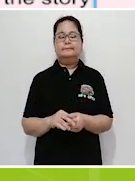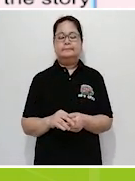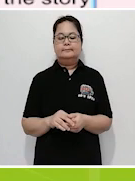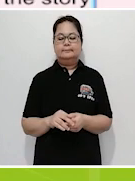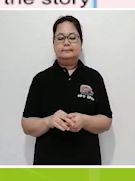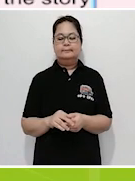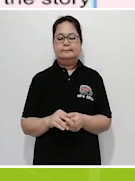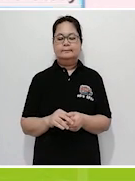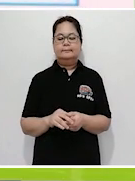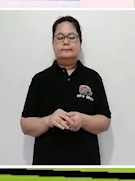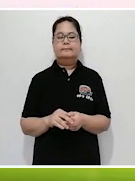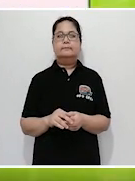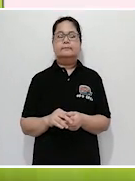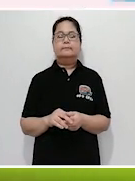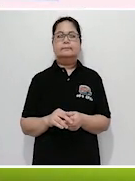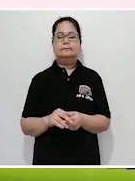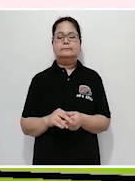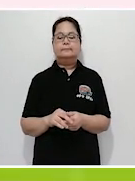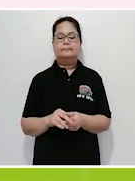the story.